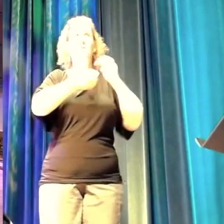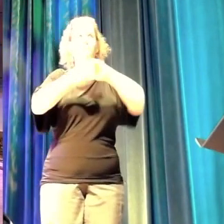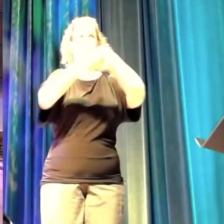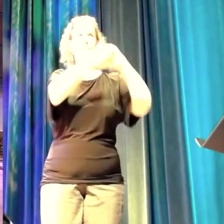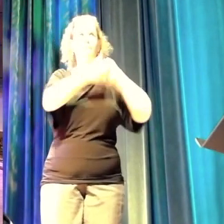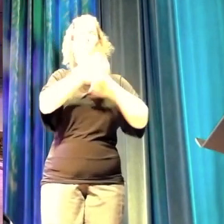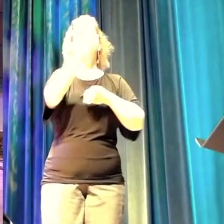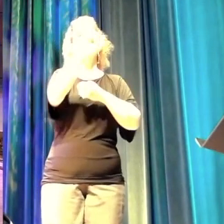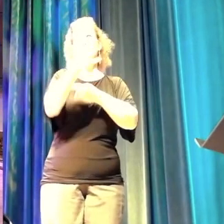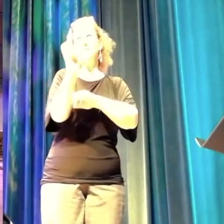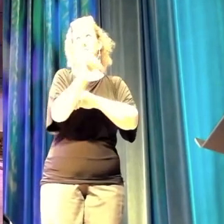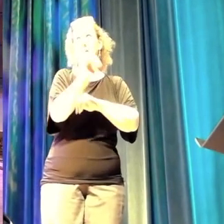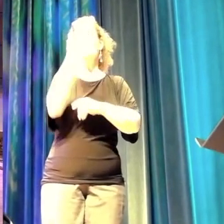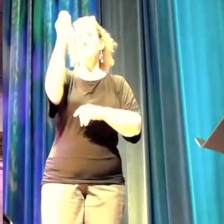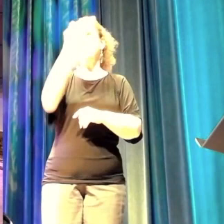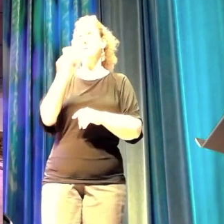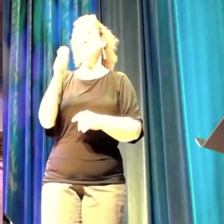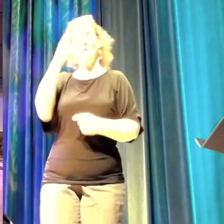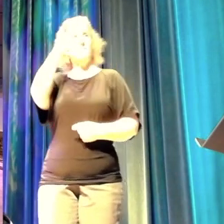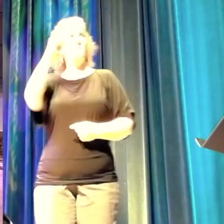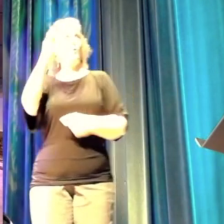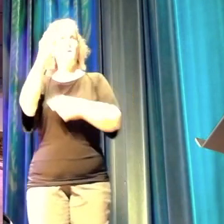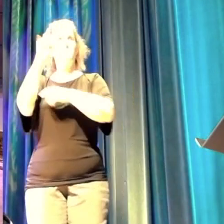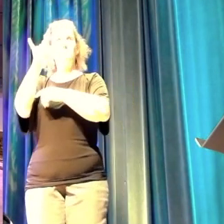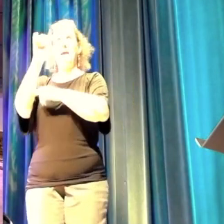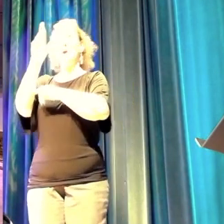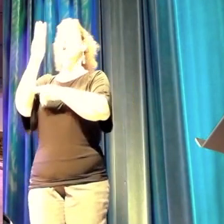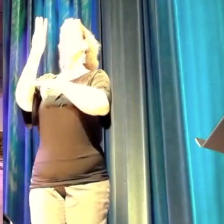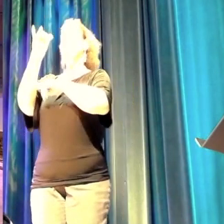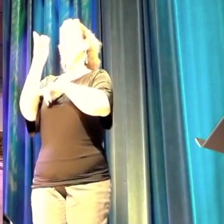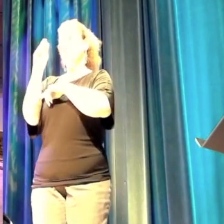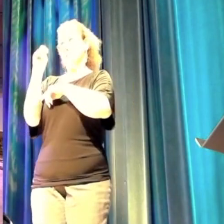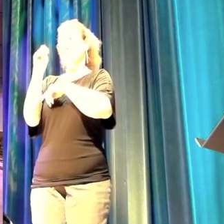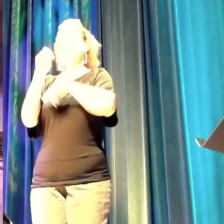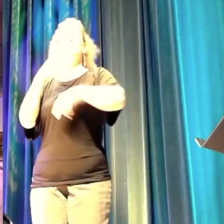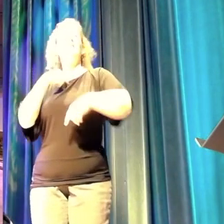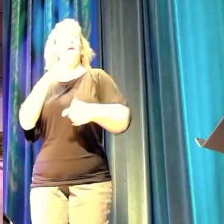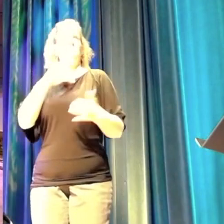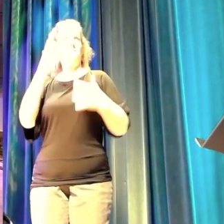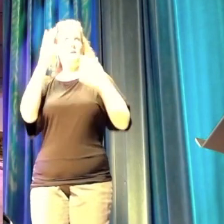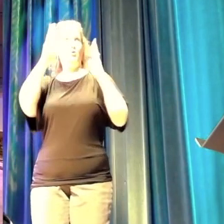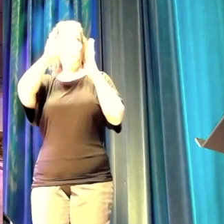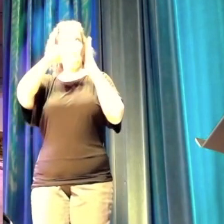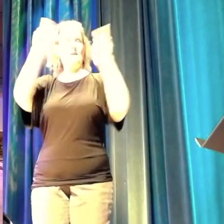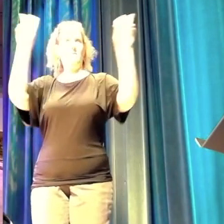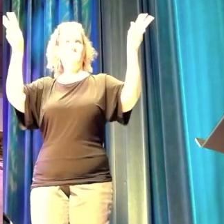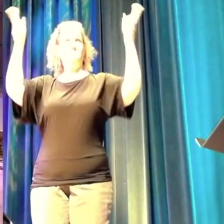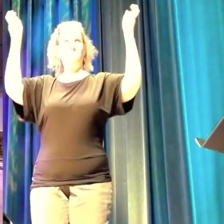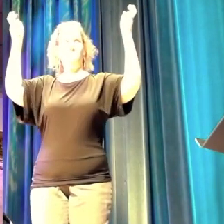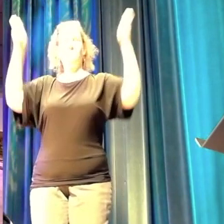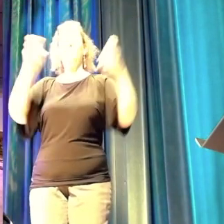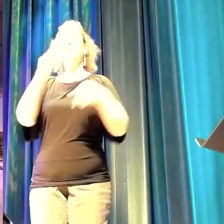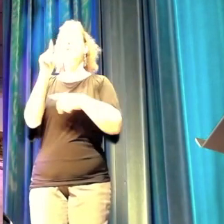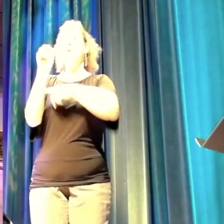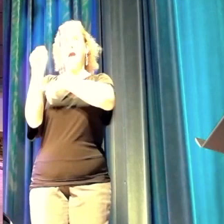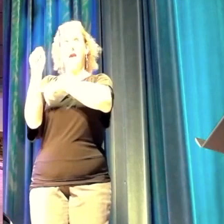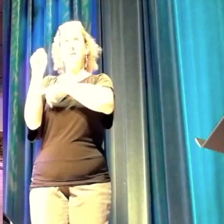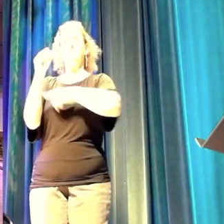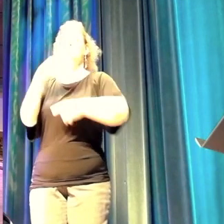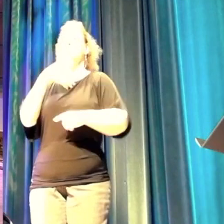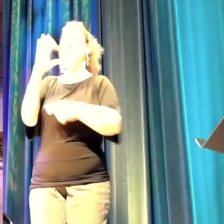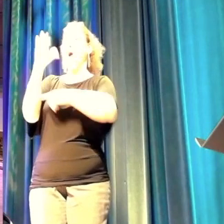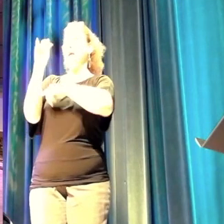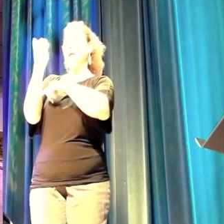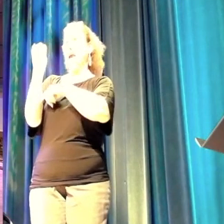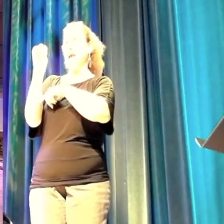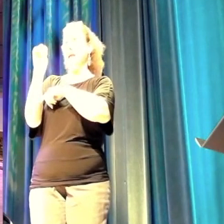the same. Therefore, on behalf of Mayor Woodford, I am excited to read this proclamation. Whereas the White